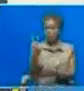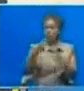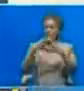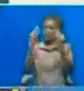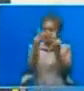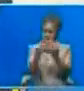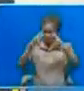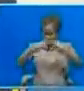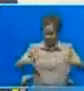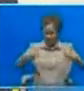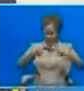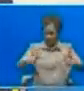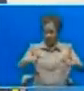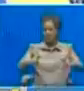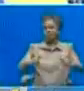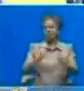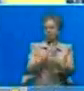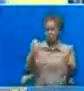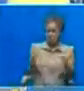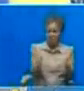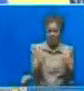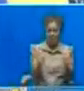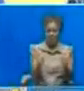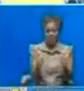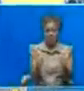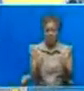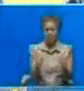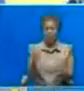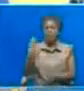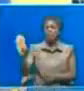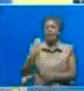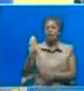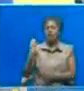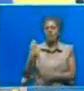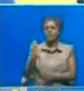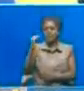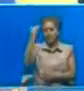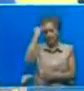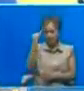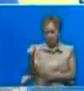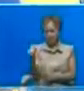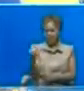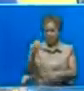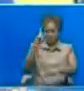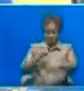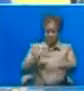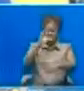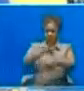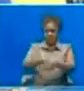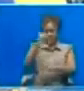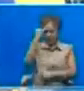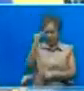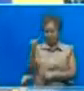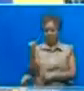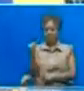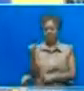that investigations will be thorough. With the biometric identification, when we got the identity